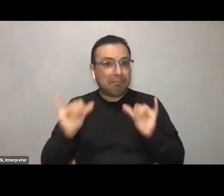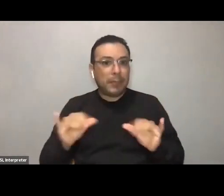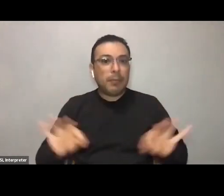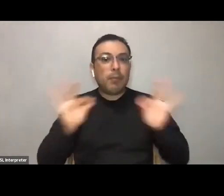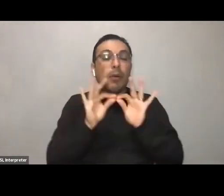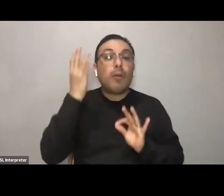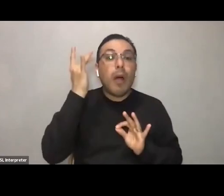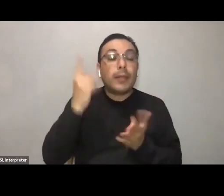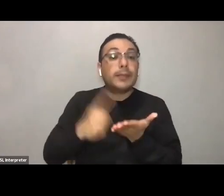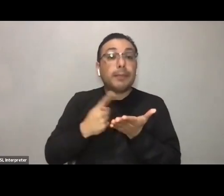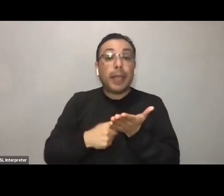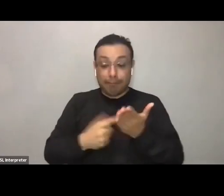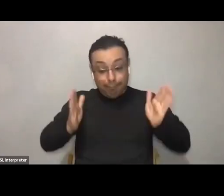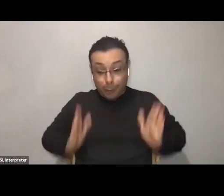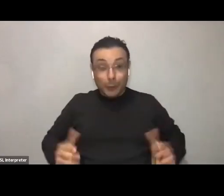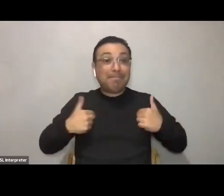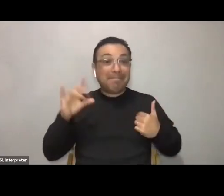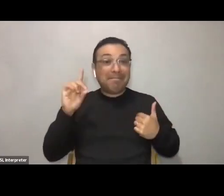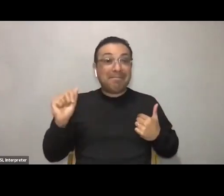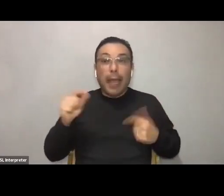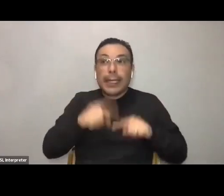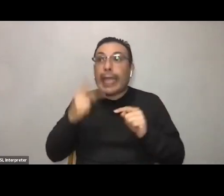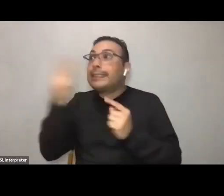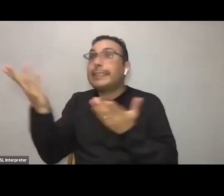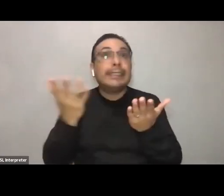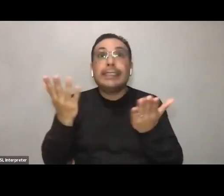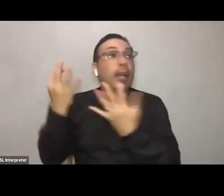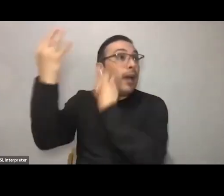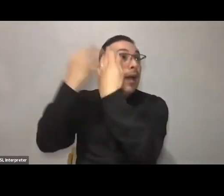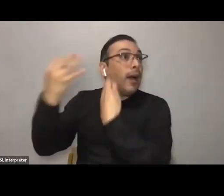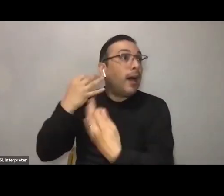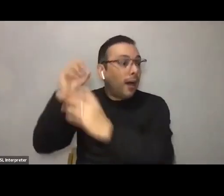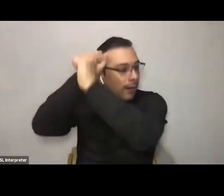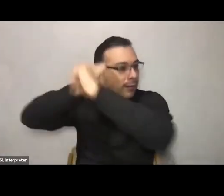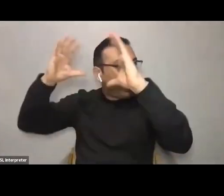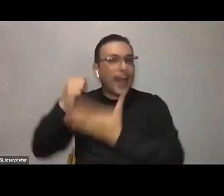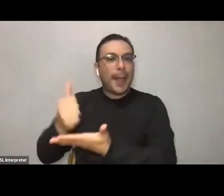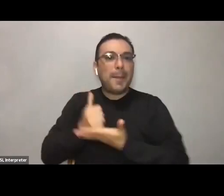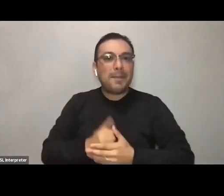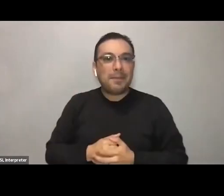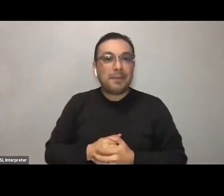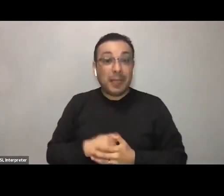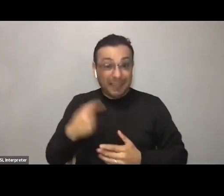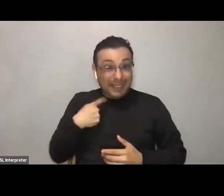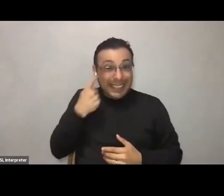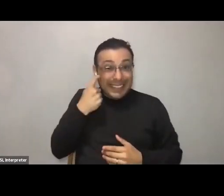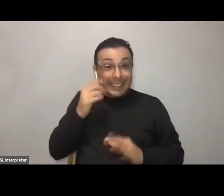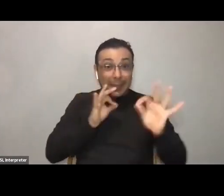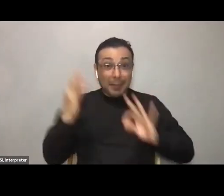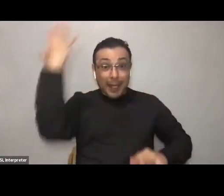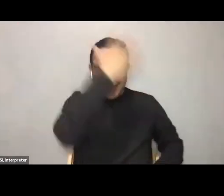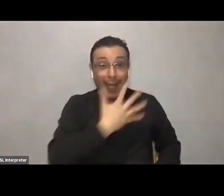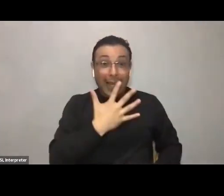see who's in the room and what folks look like. So this may be a new practice for some of you, and that's okay.